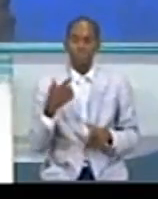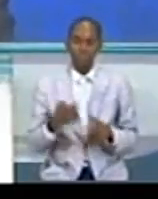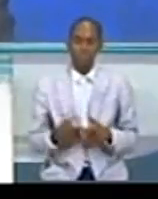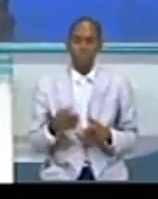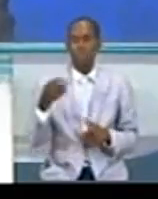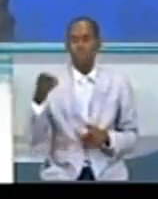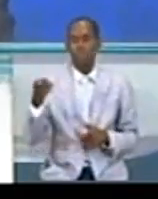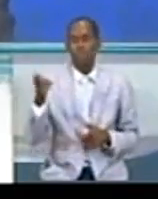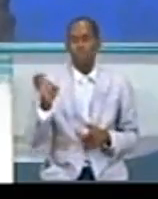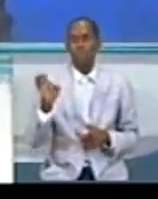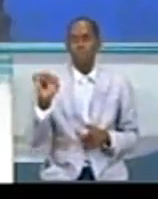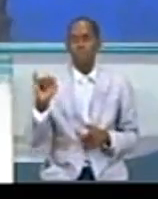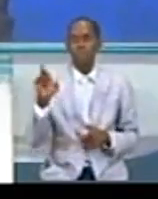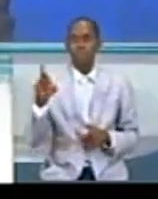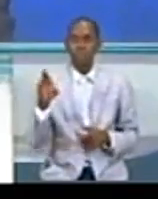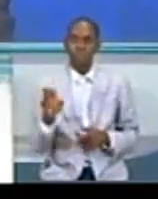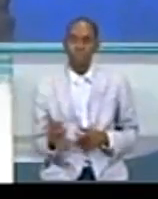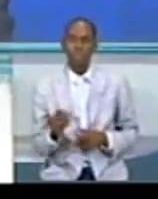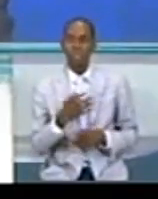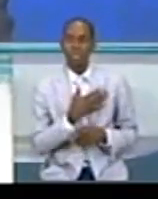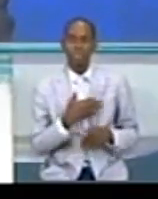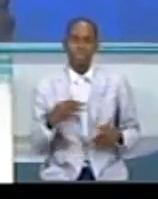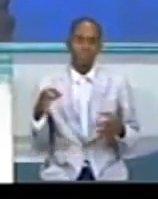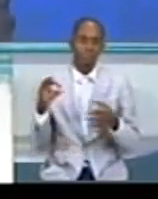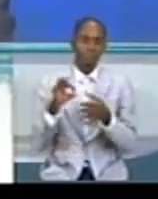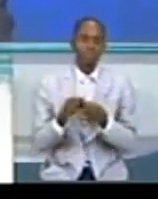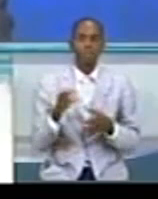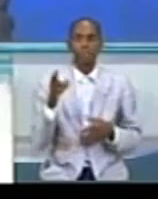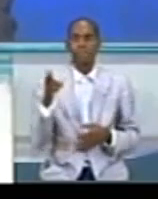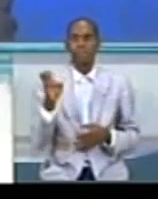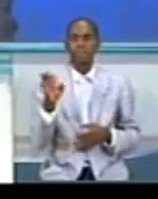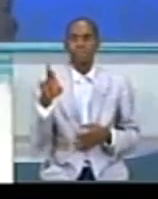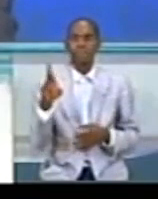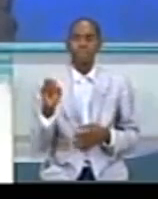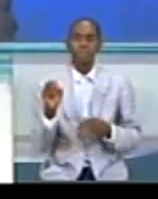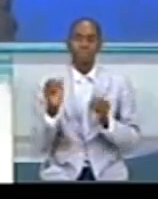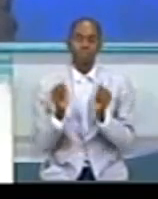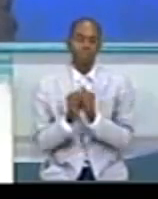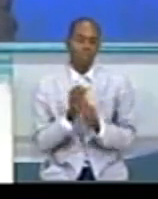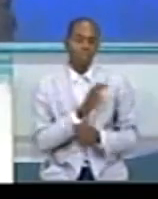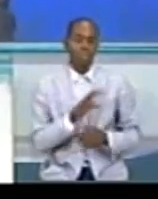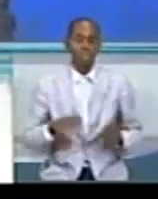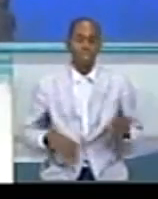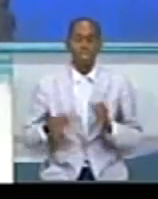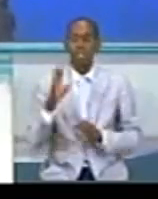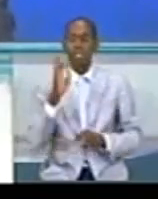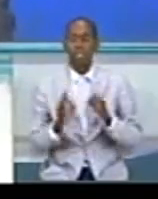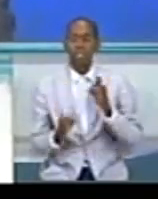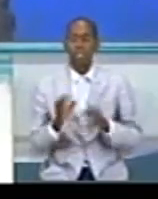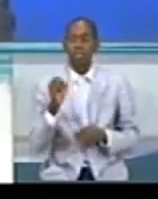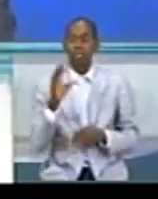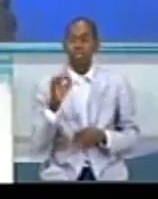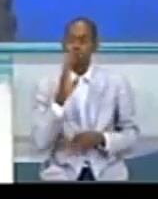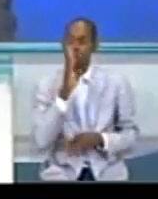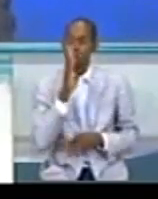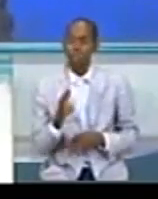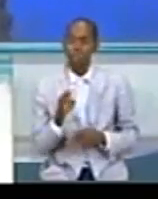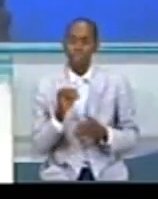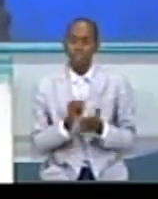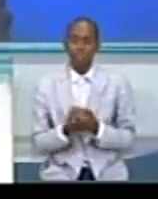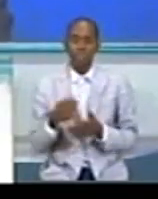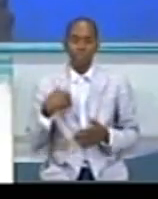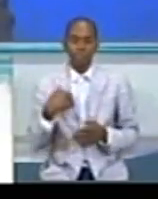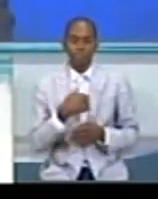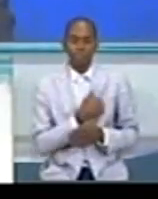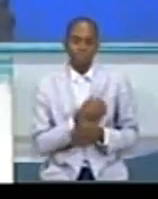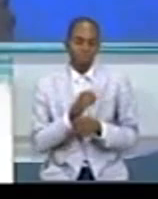of God, and joint heirs with Christ, if so be that we suffer with